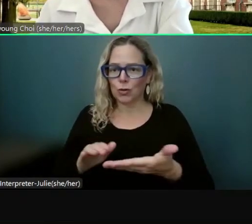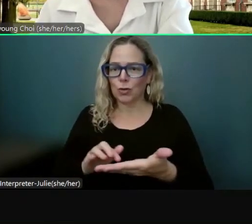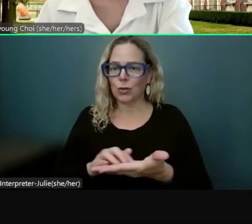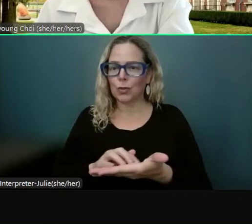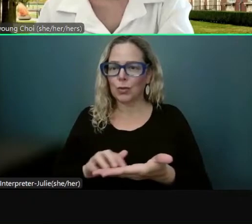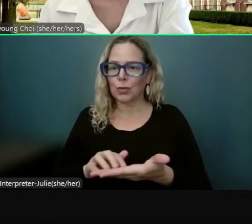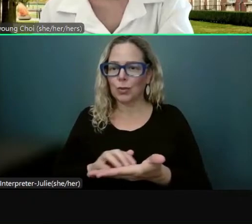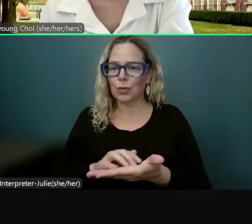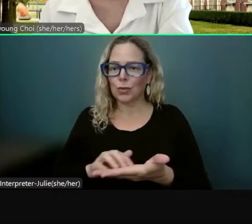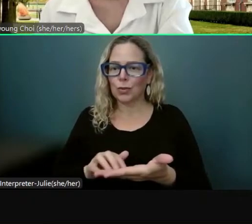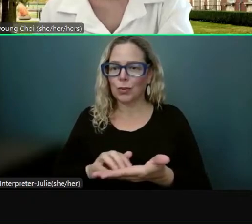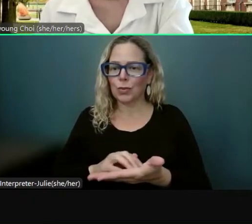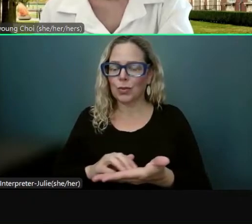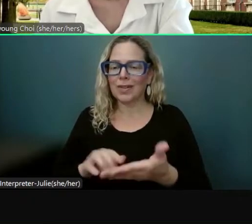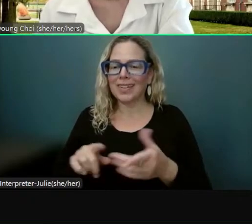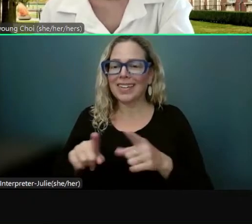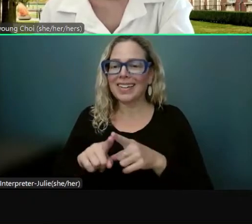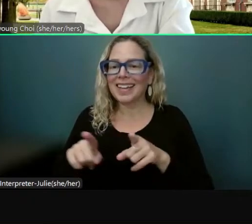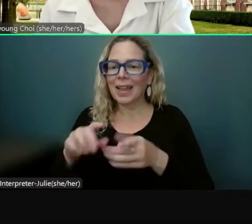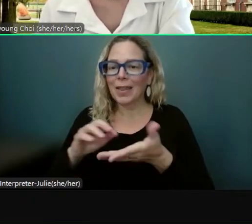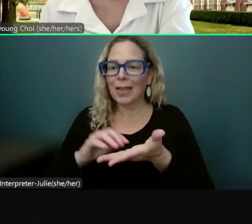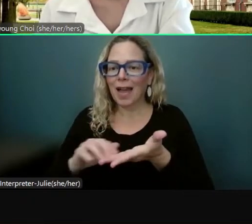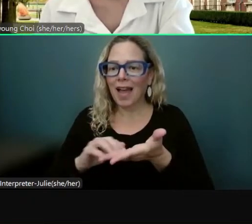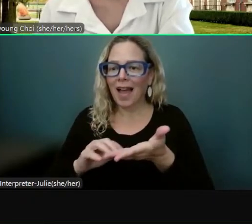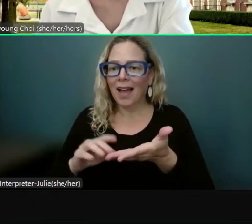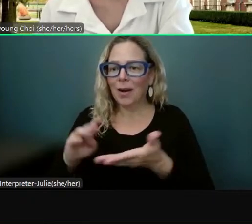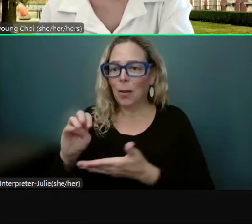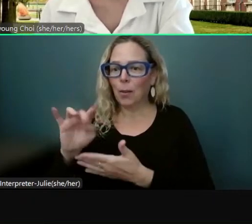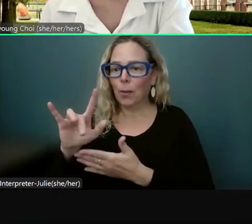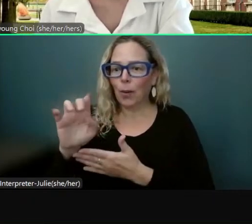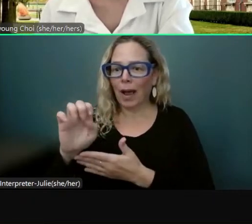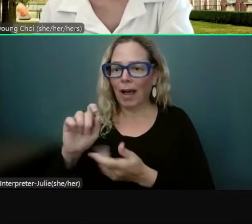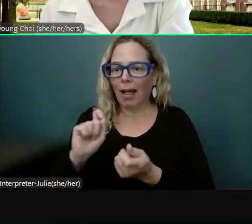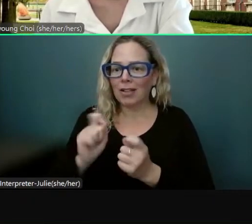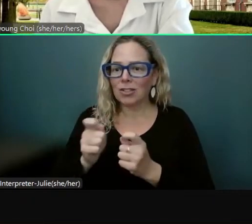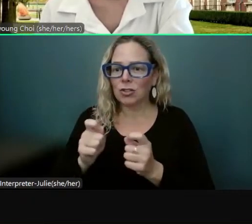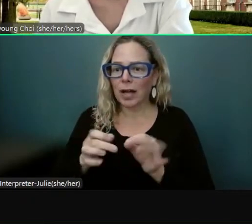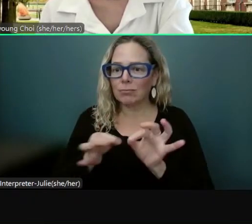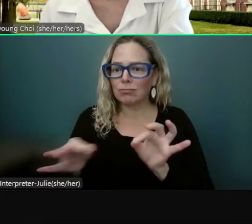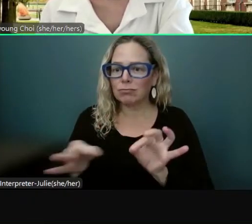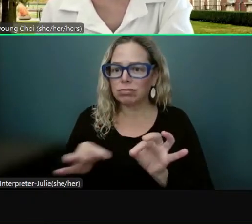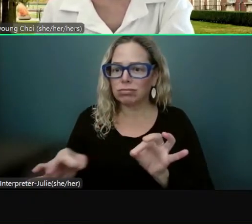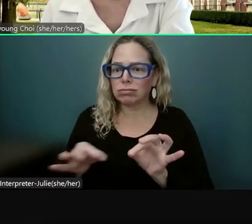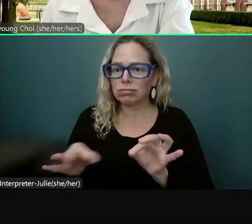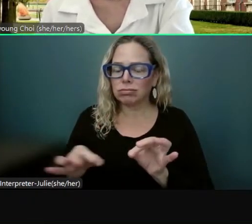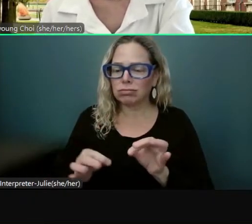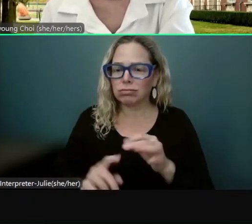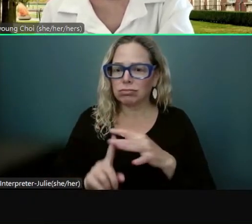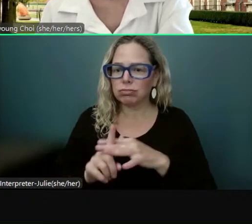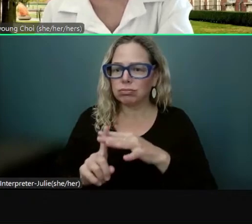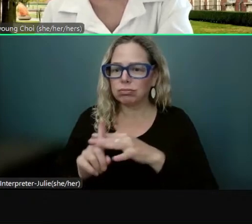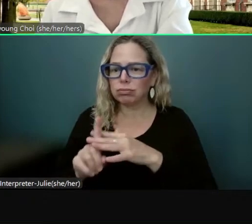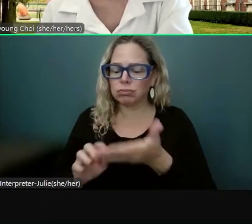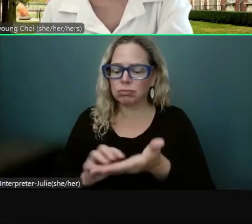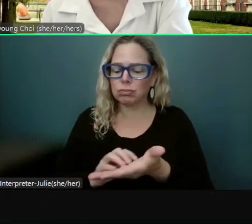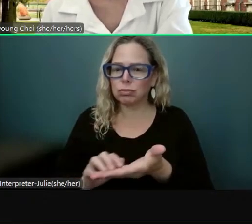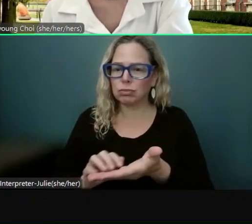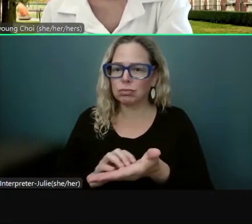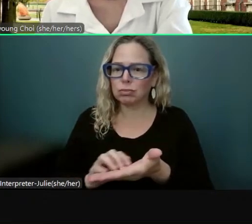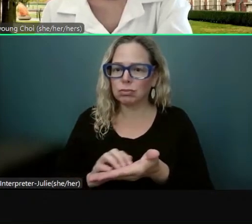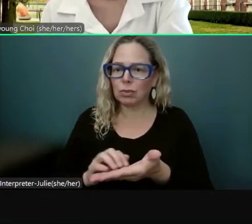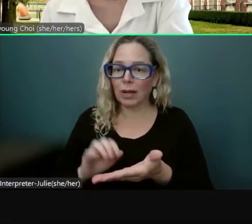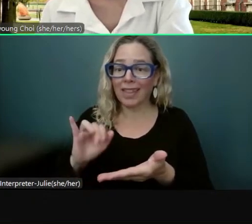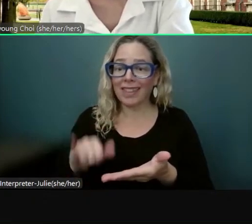just like scrolling on a screen. We can employ this technology for blind patients in